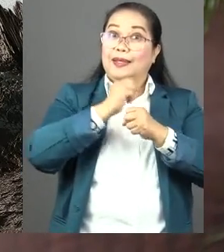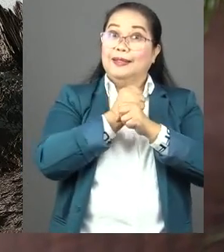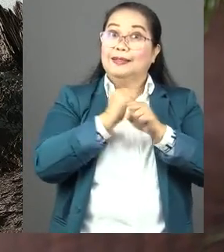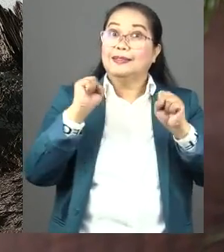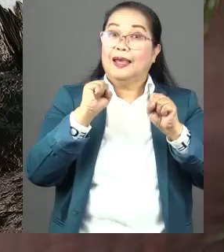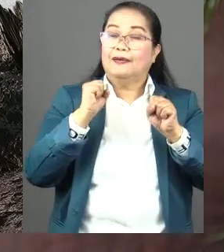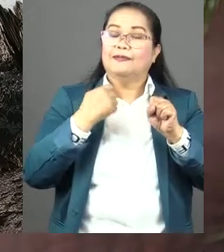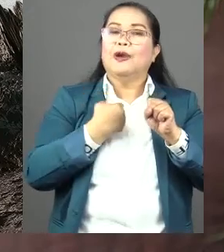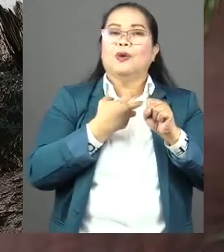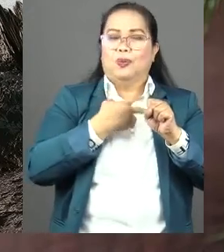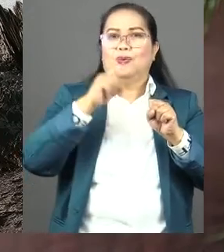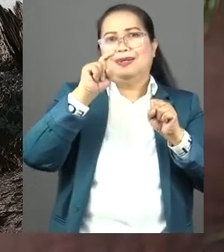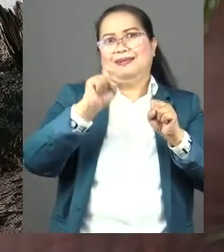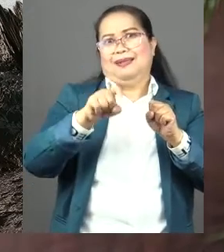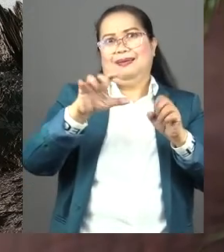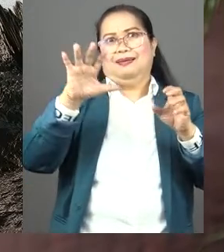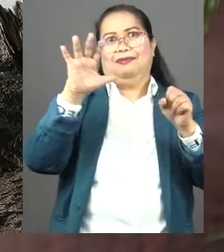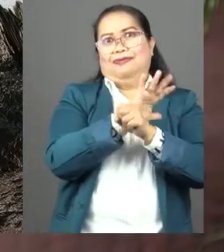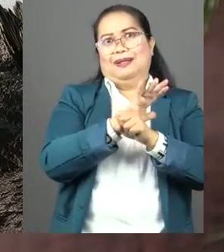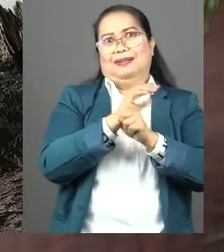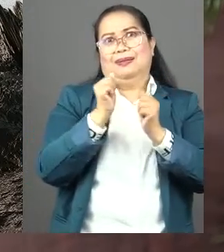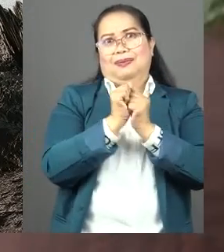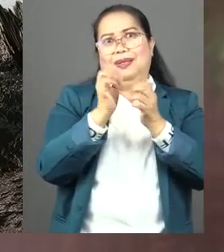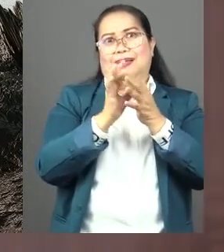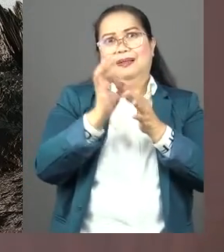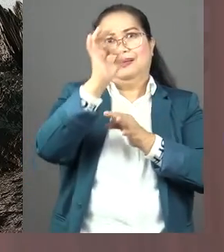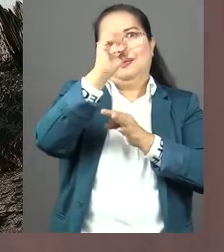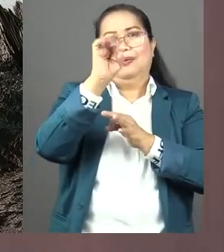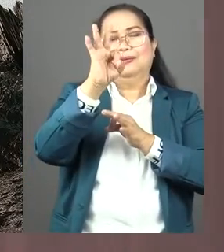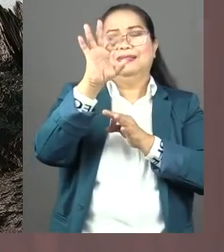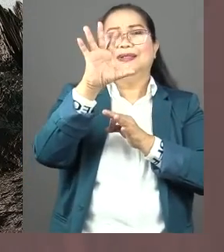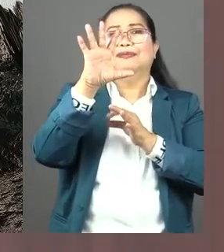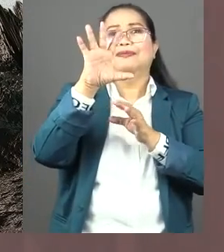we got to be filled with the Spirit, or we will find